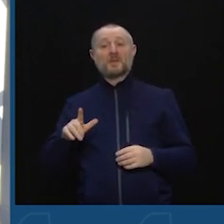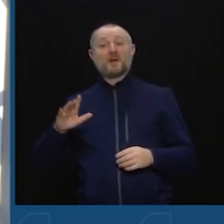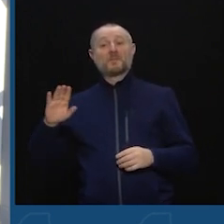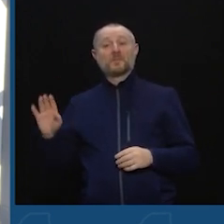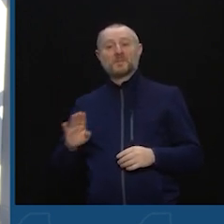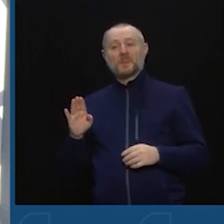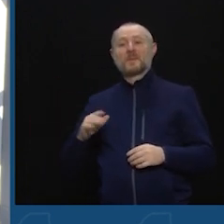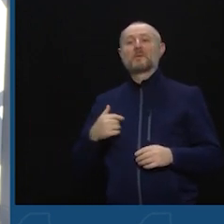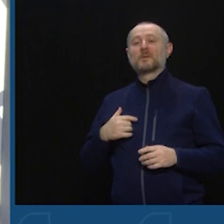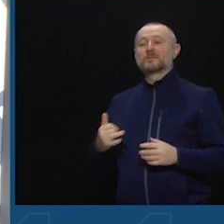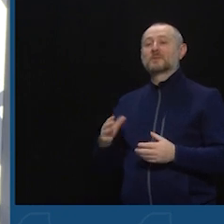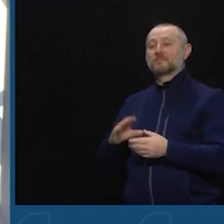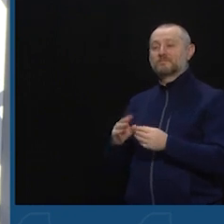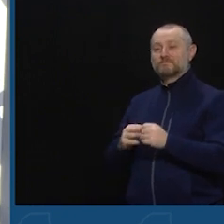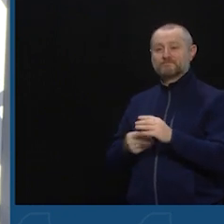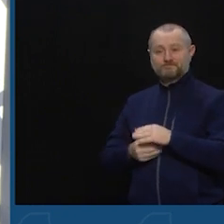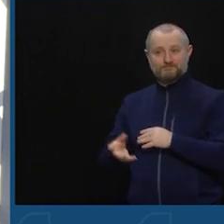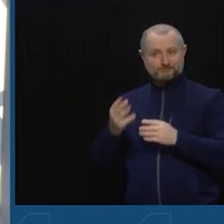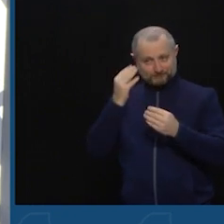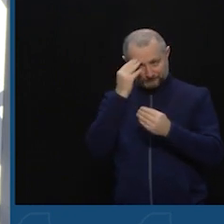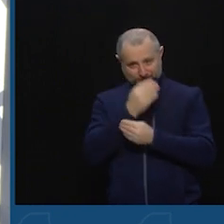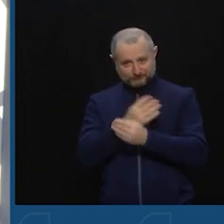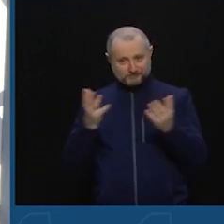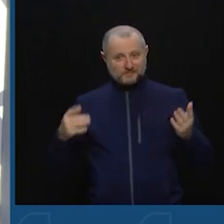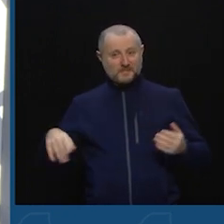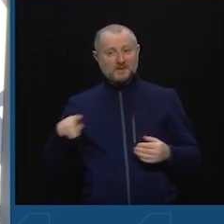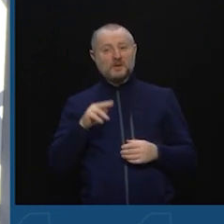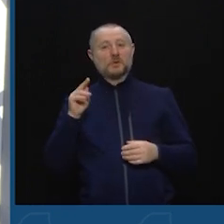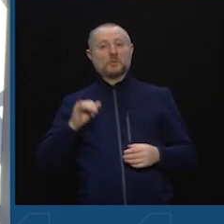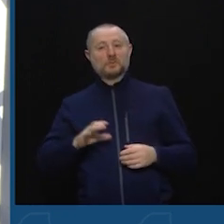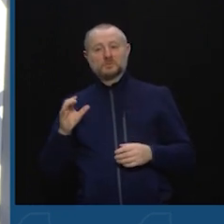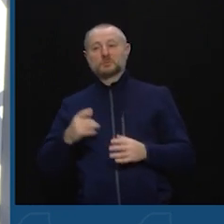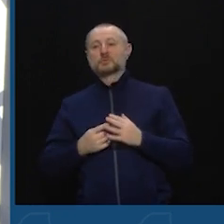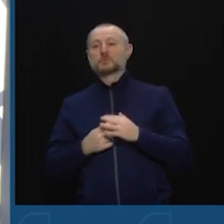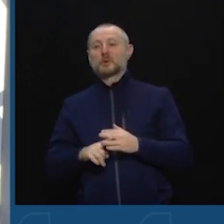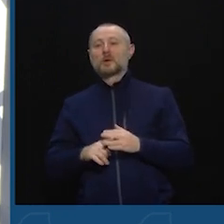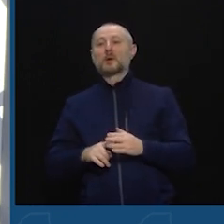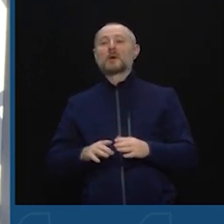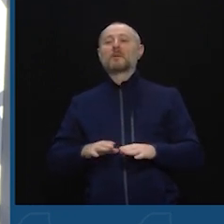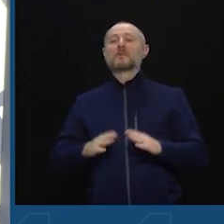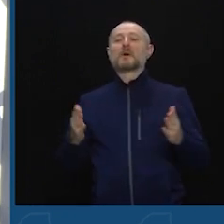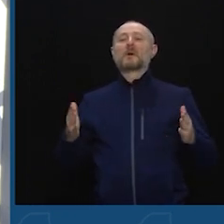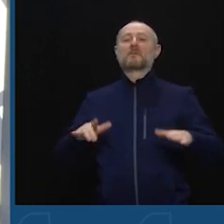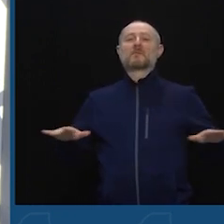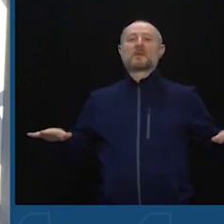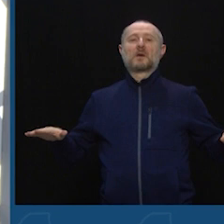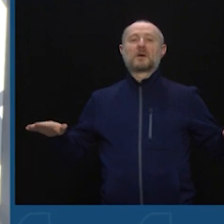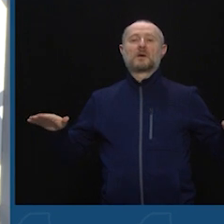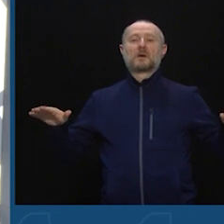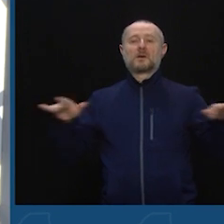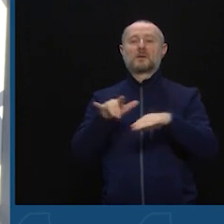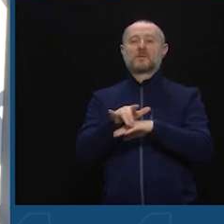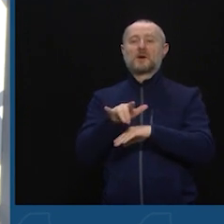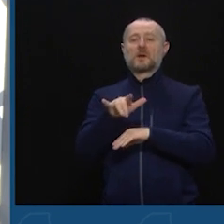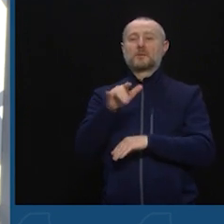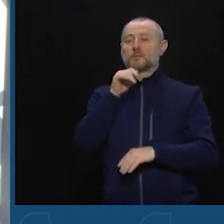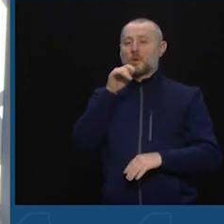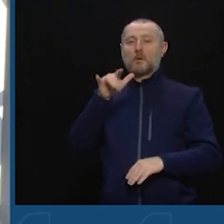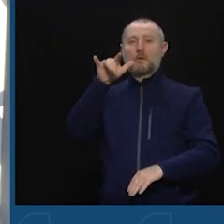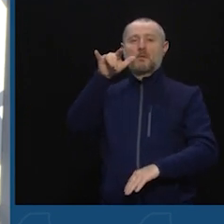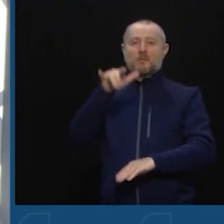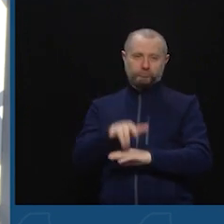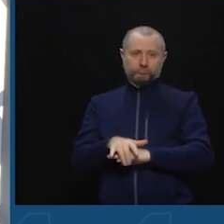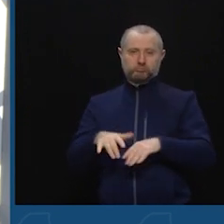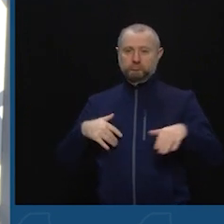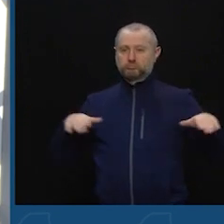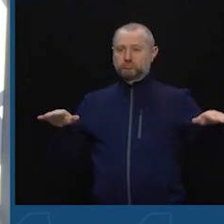saying New York City is taking flight, and we're not going to remain on the ground. We're going to bring